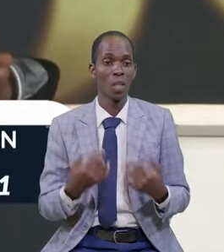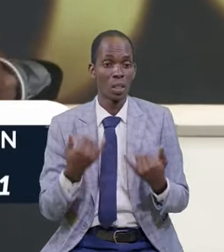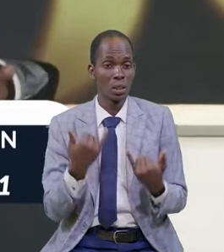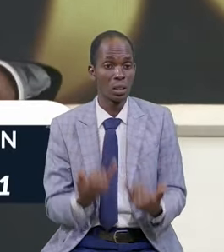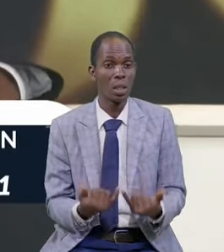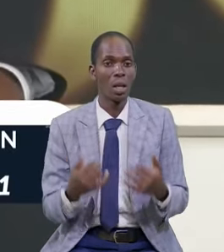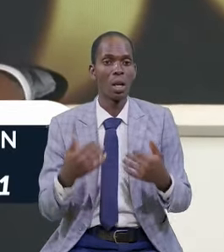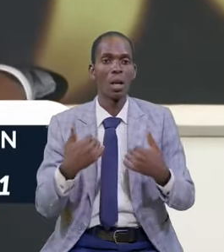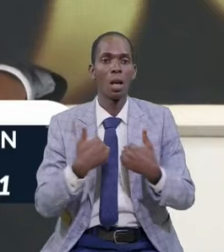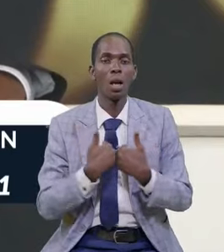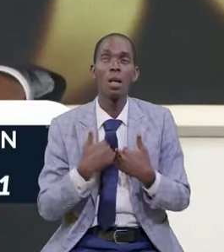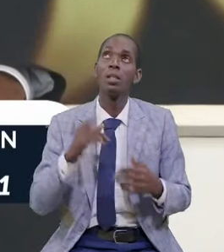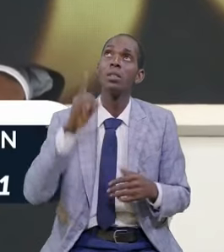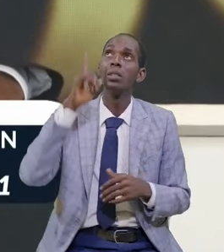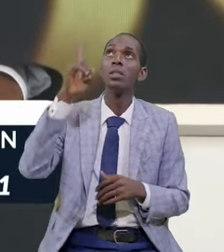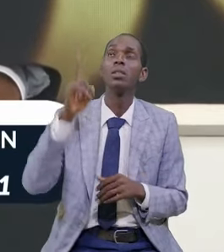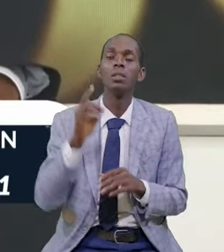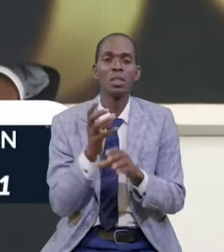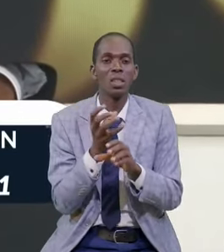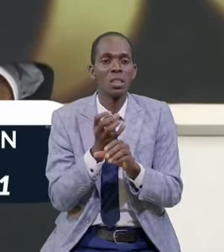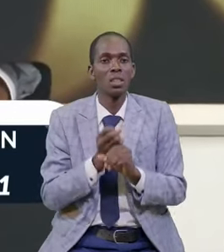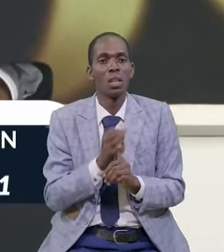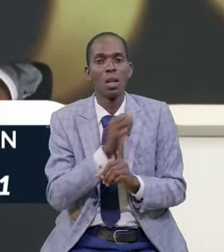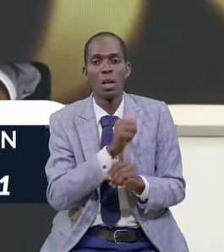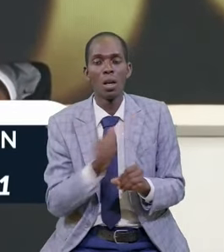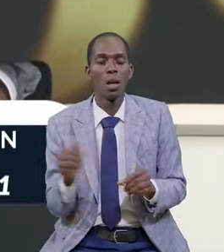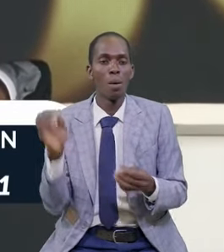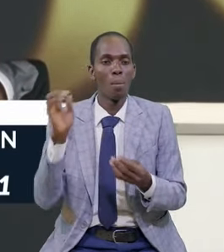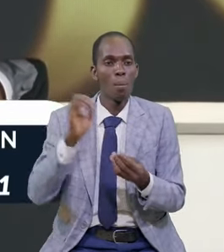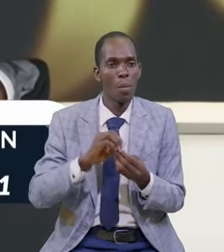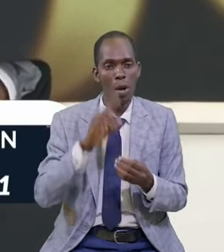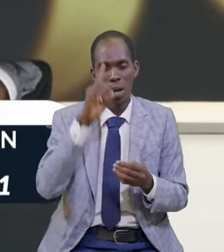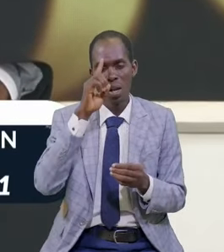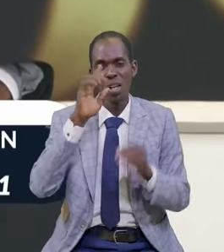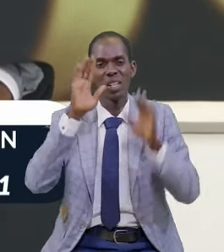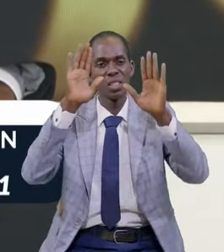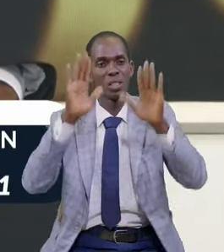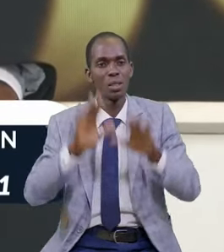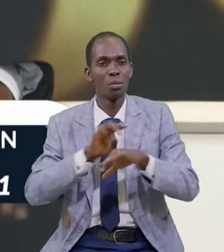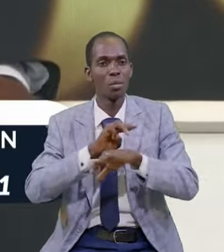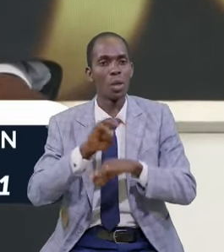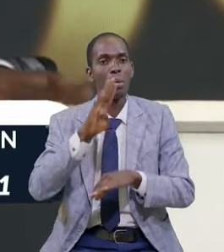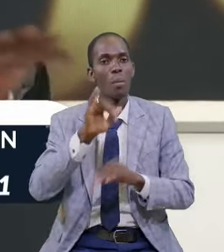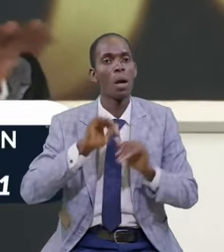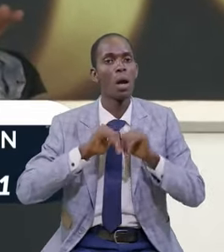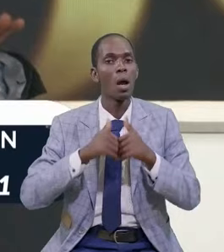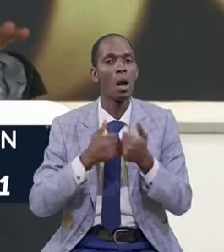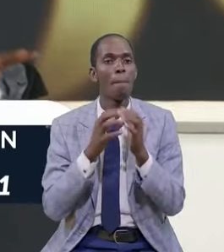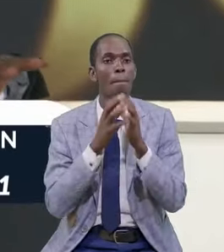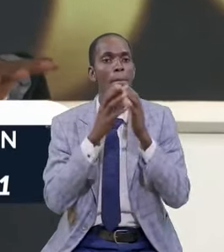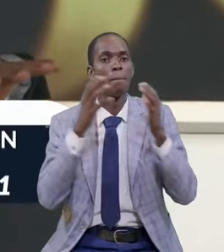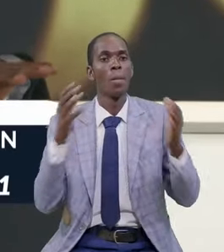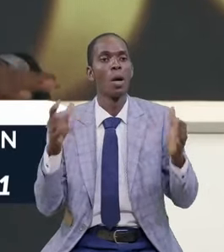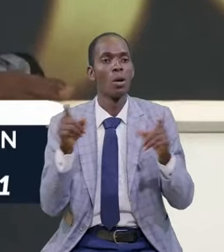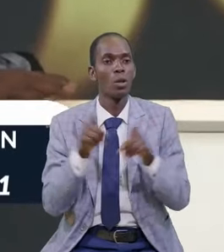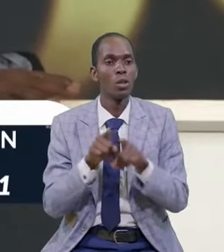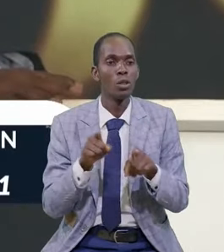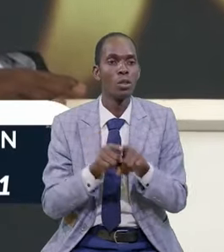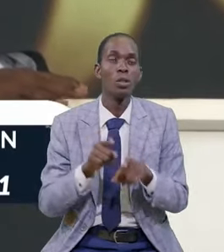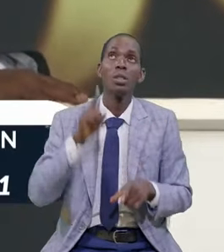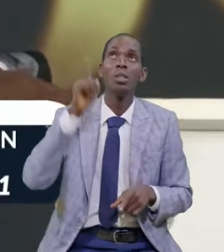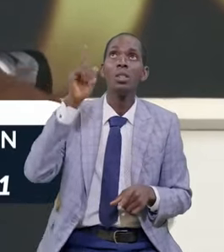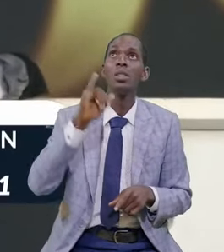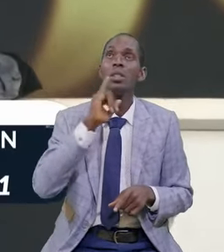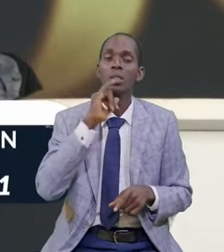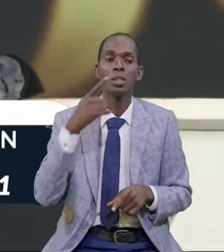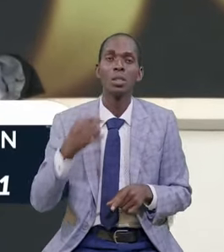excellent Ministry by how much also he is the made the EO of